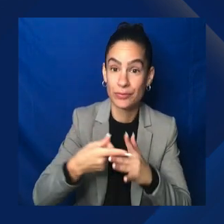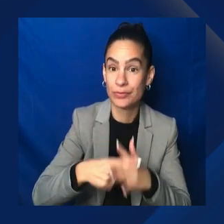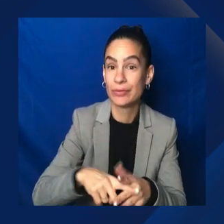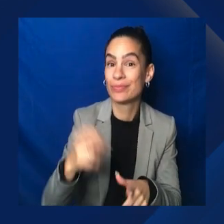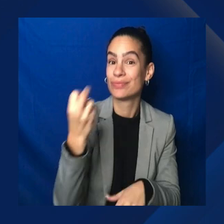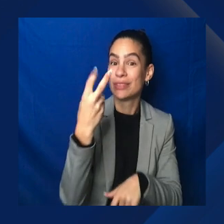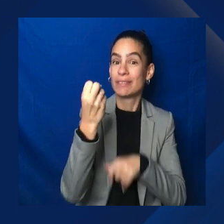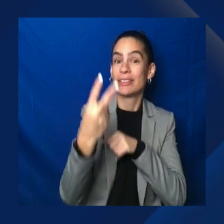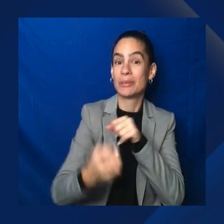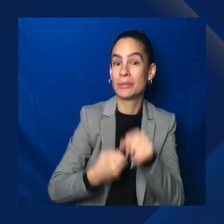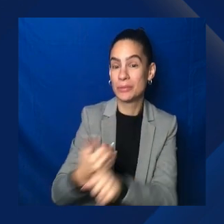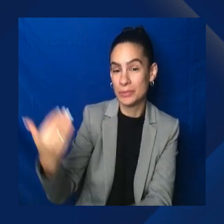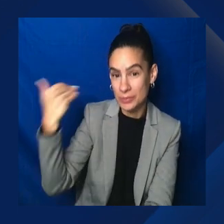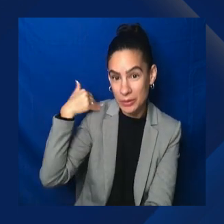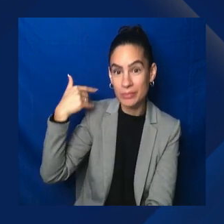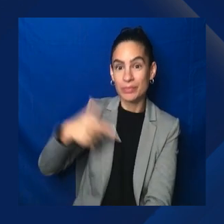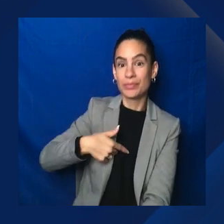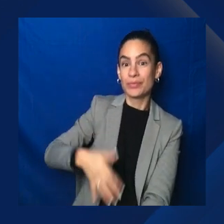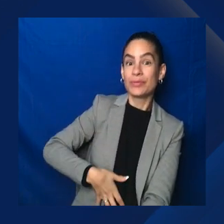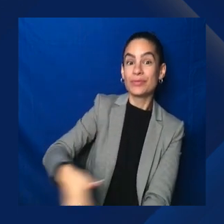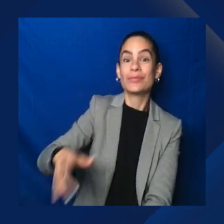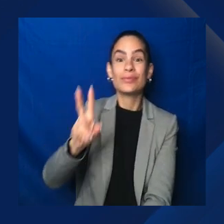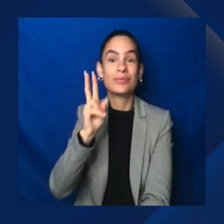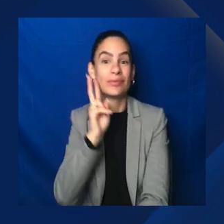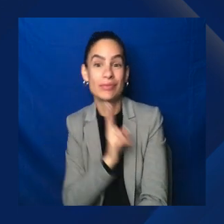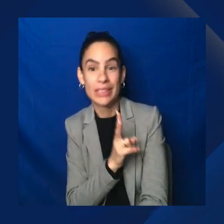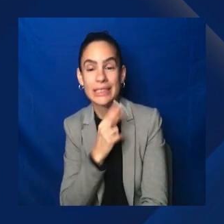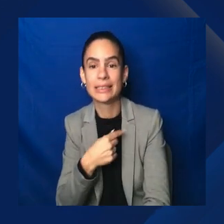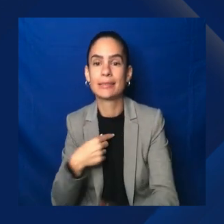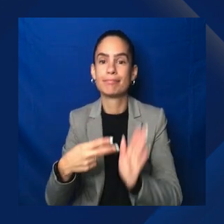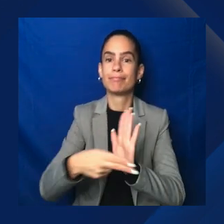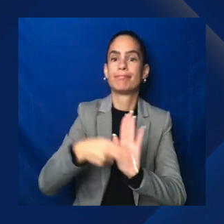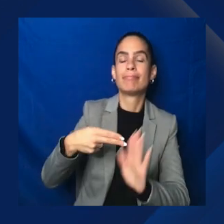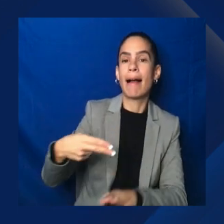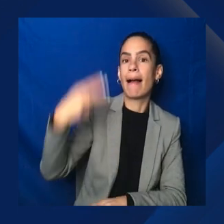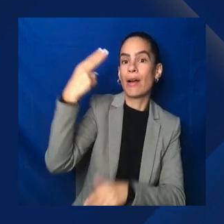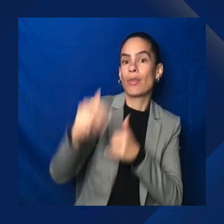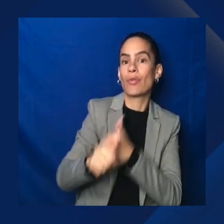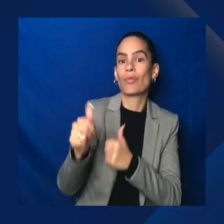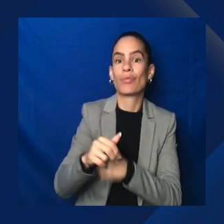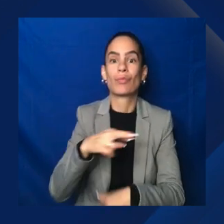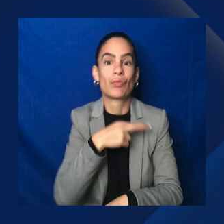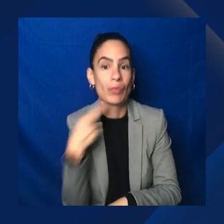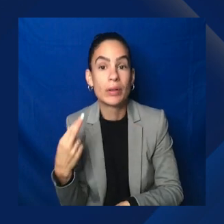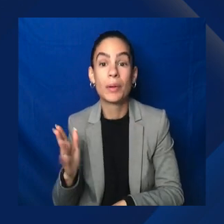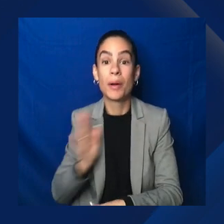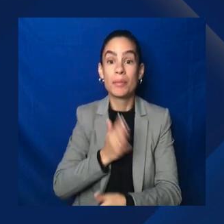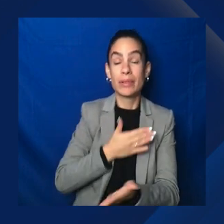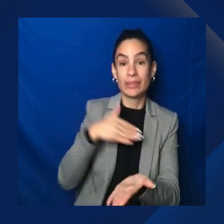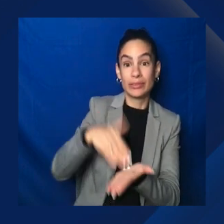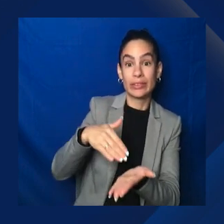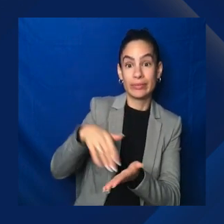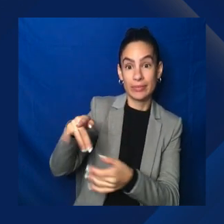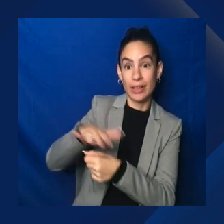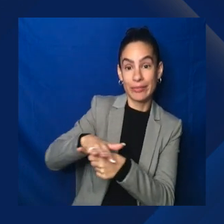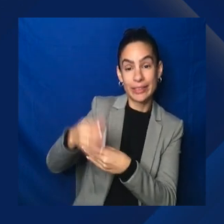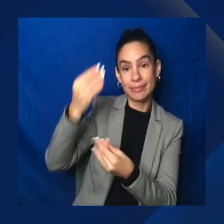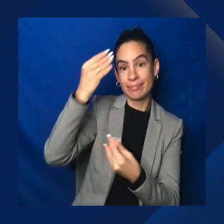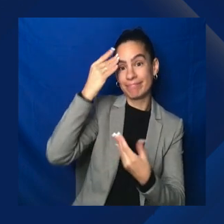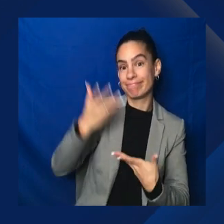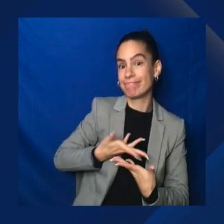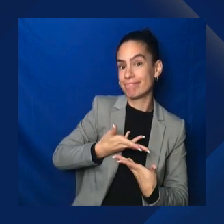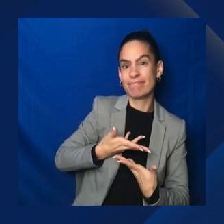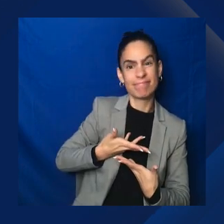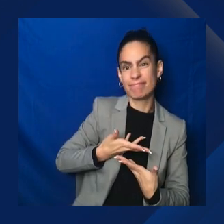I was a high-risk pregnancy, and the doctor in our area told me that they were unable to treat me in